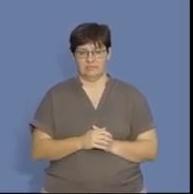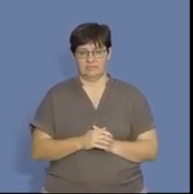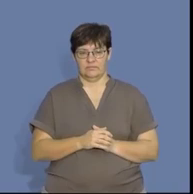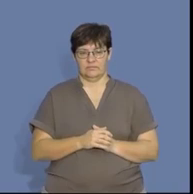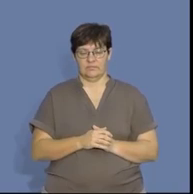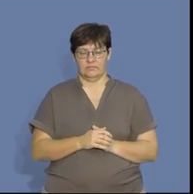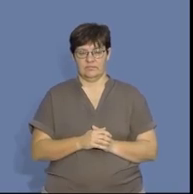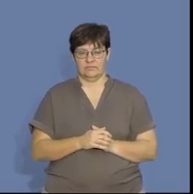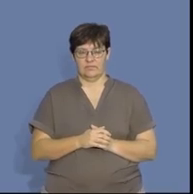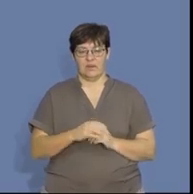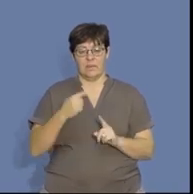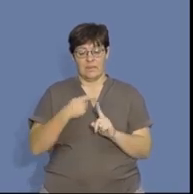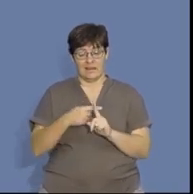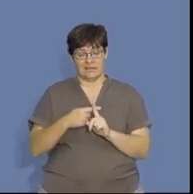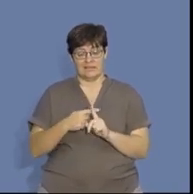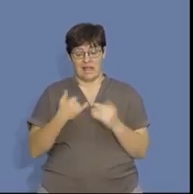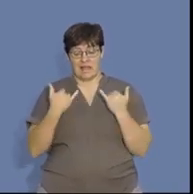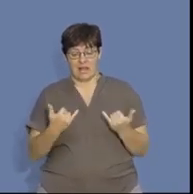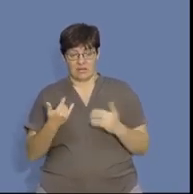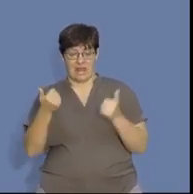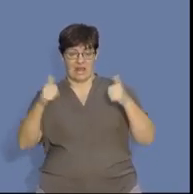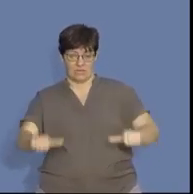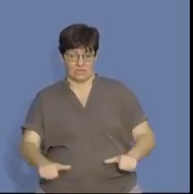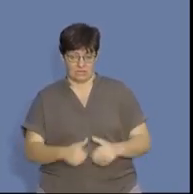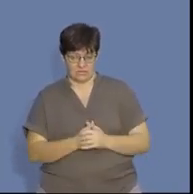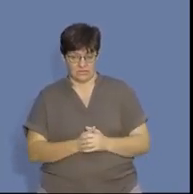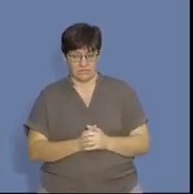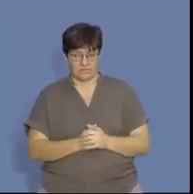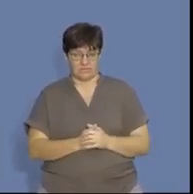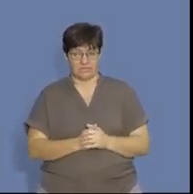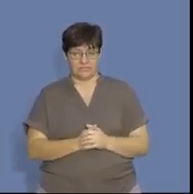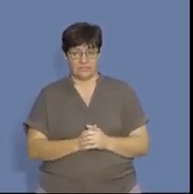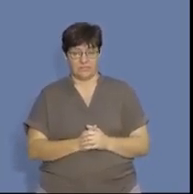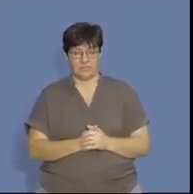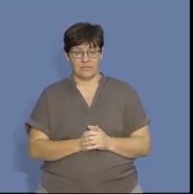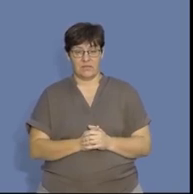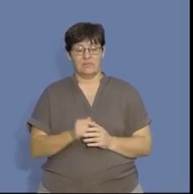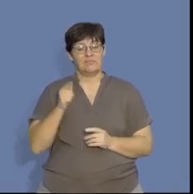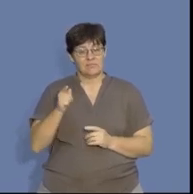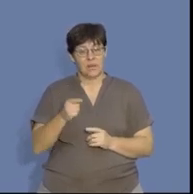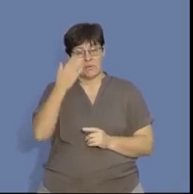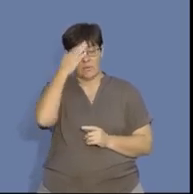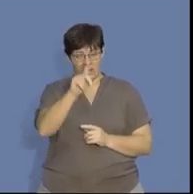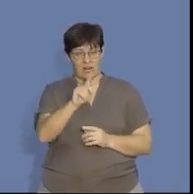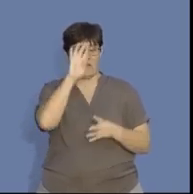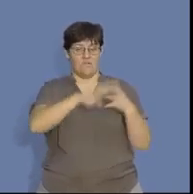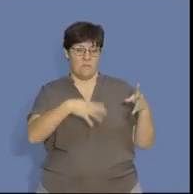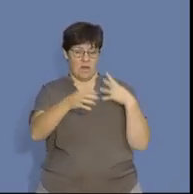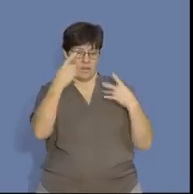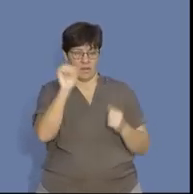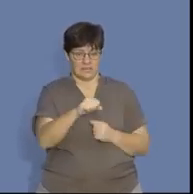okay, plus current accounts, right? So remember, guys, at this stage, you should know